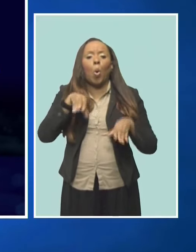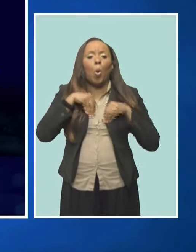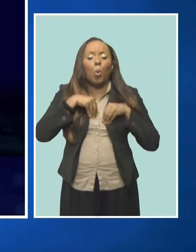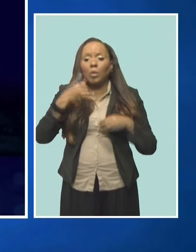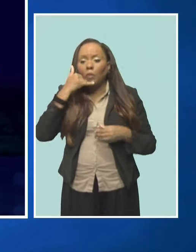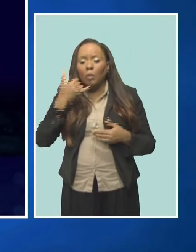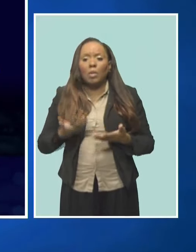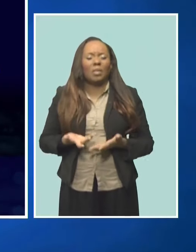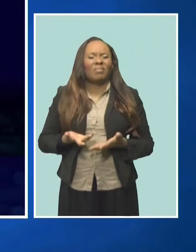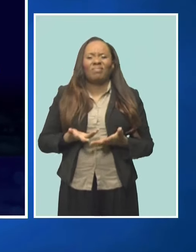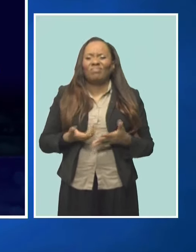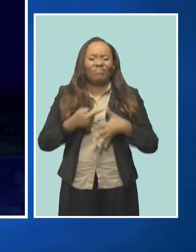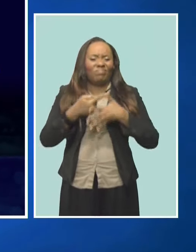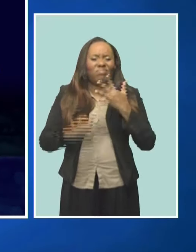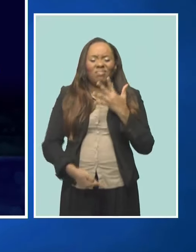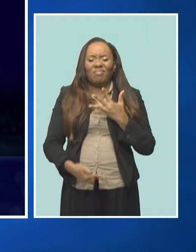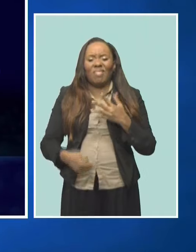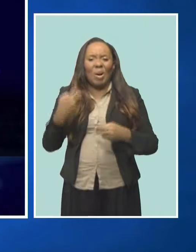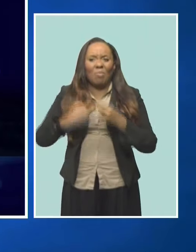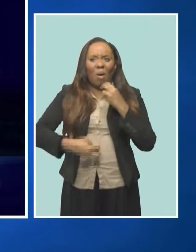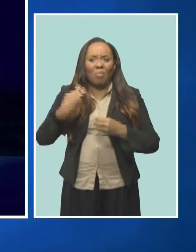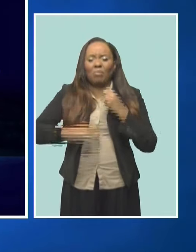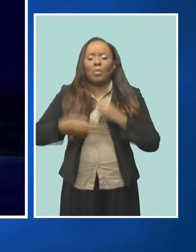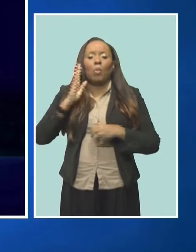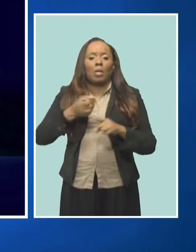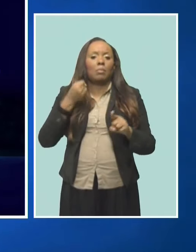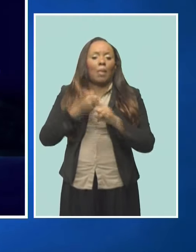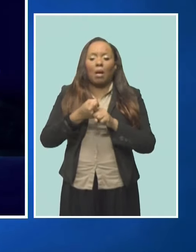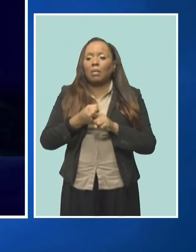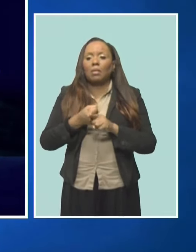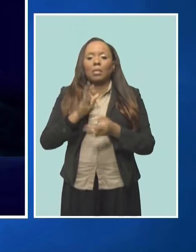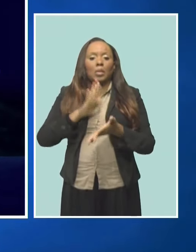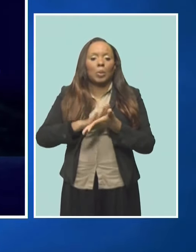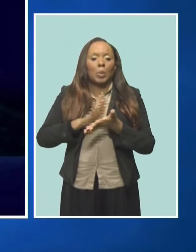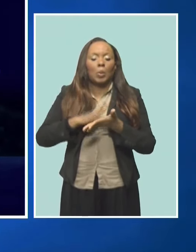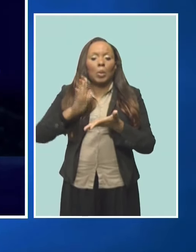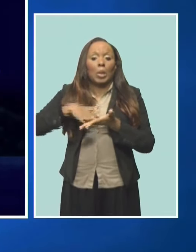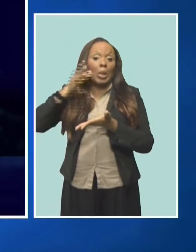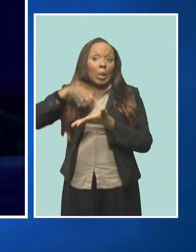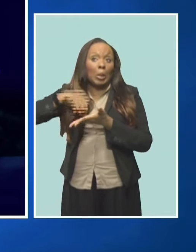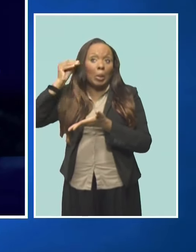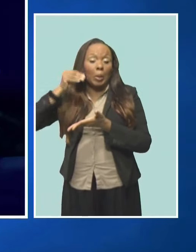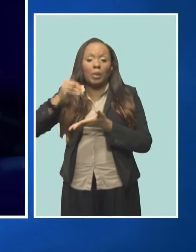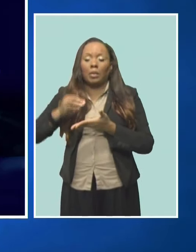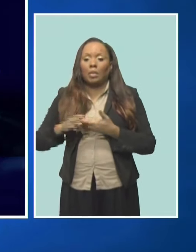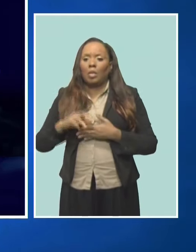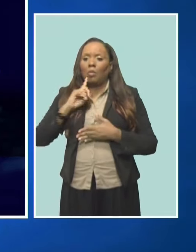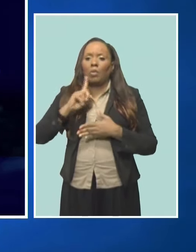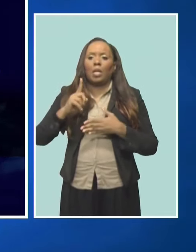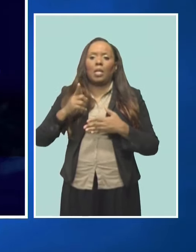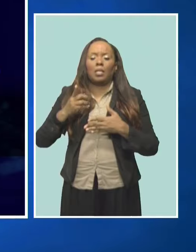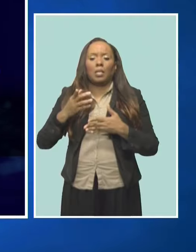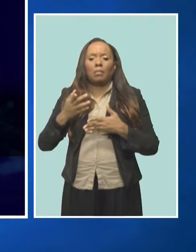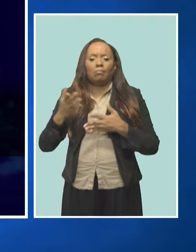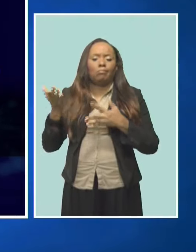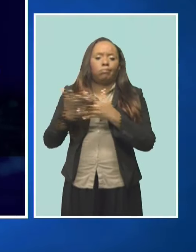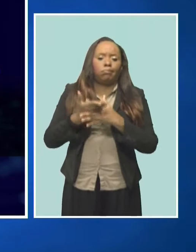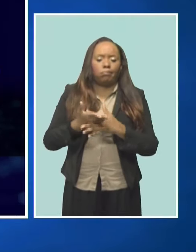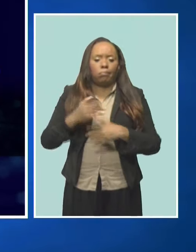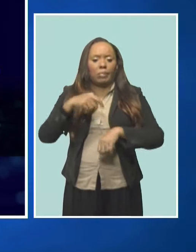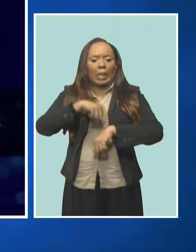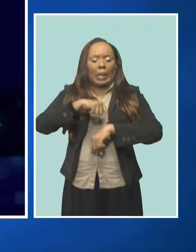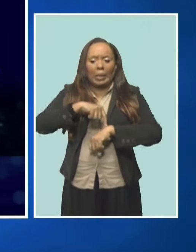phone, all of those things impacting often on the teacher's teaching time or an administrator's